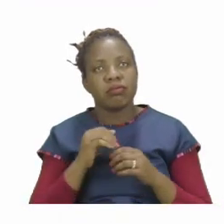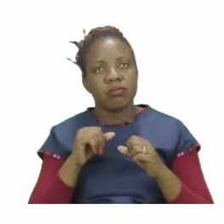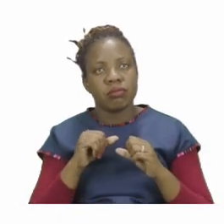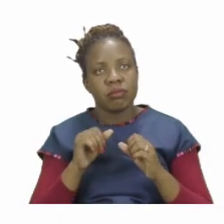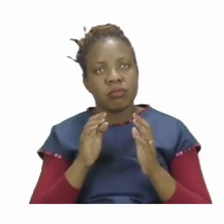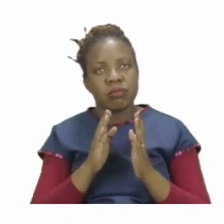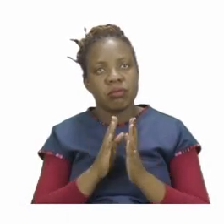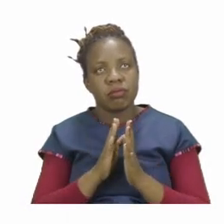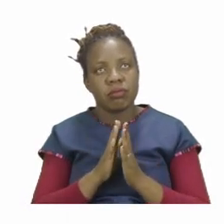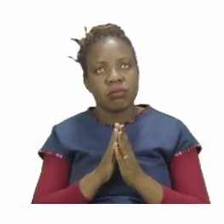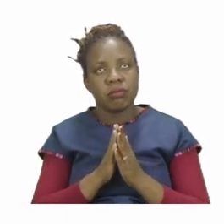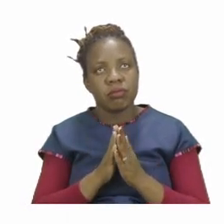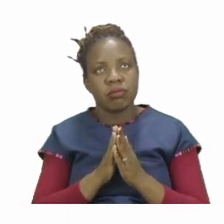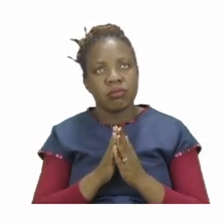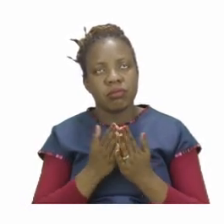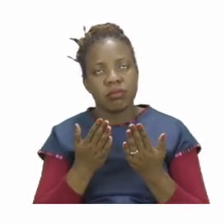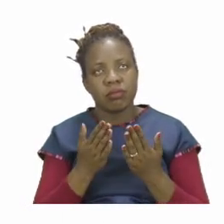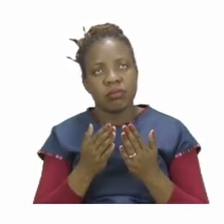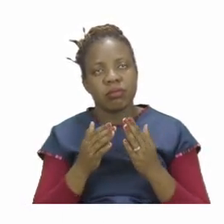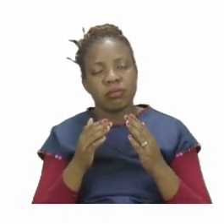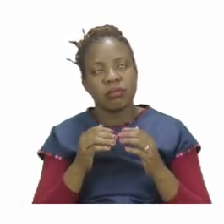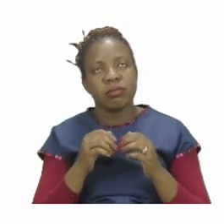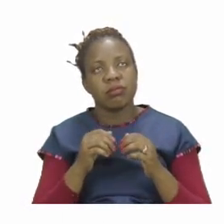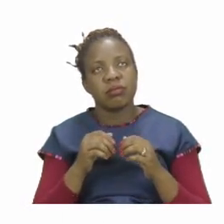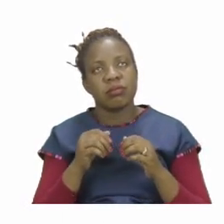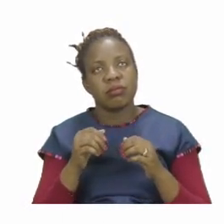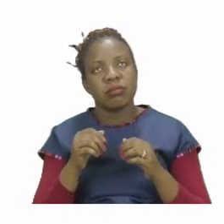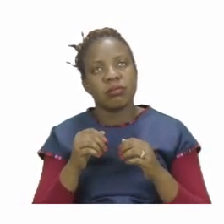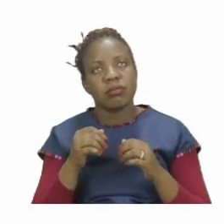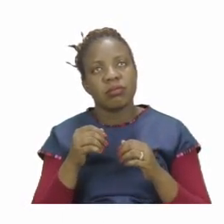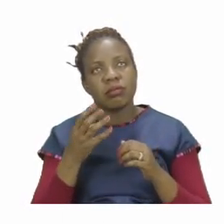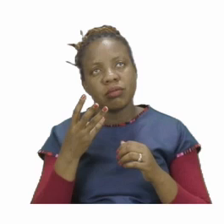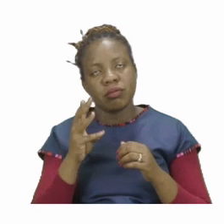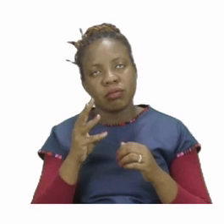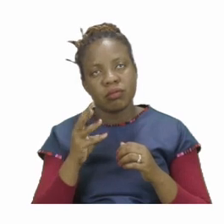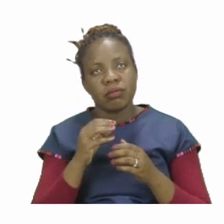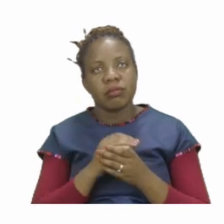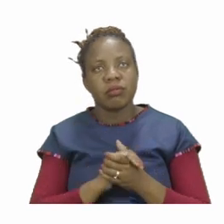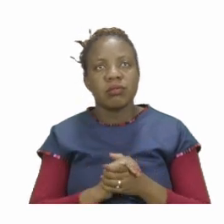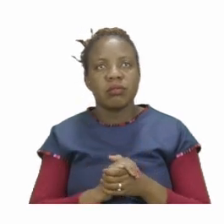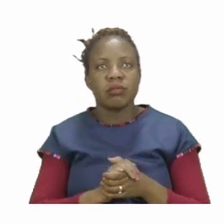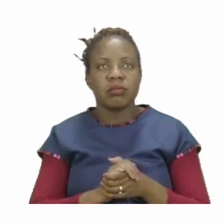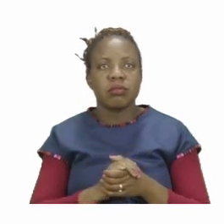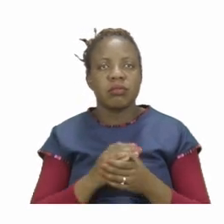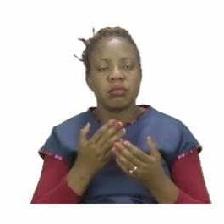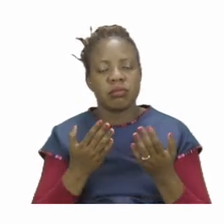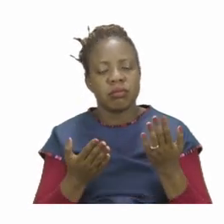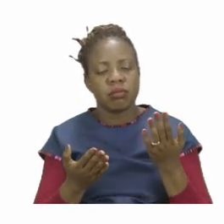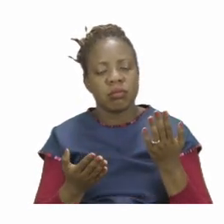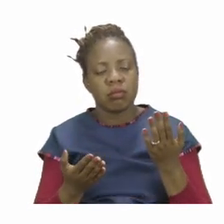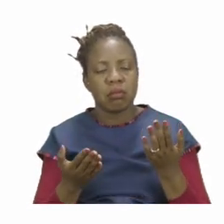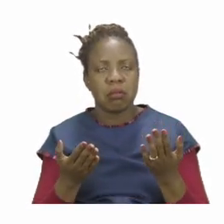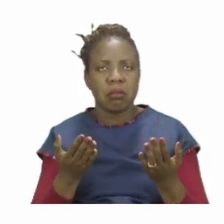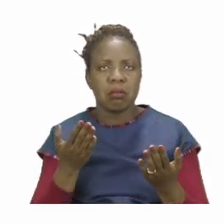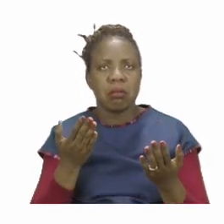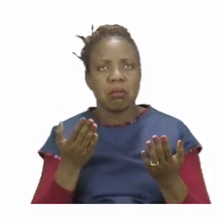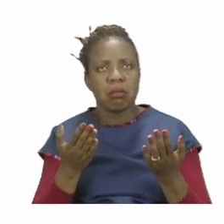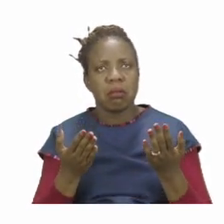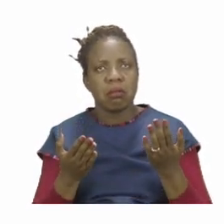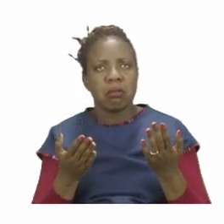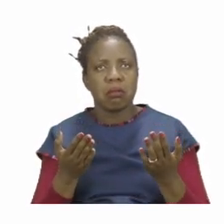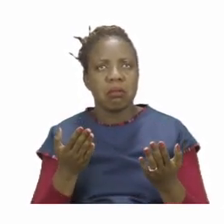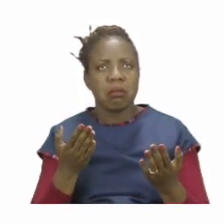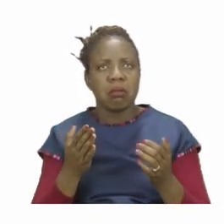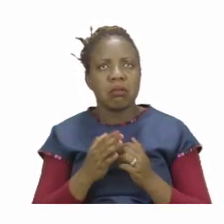at all the other pictures. So here we have to compare fat,